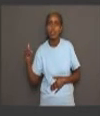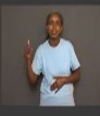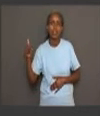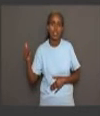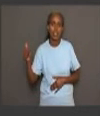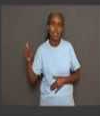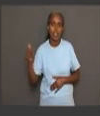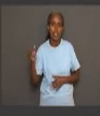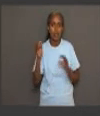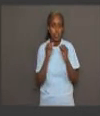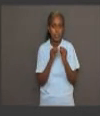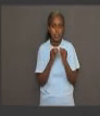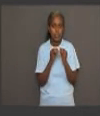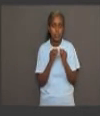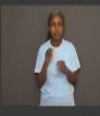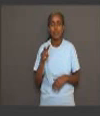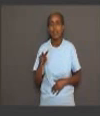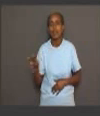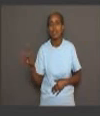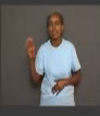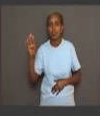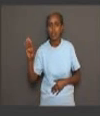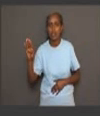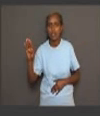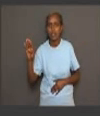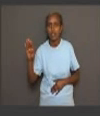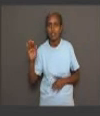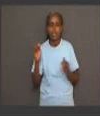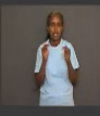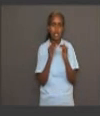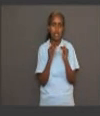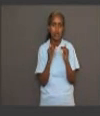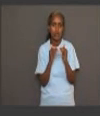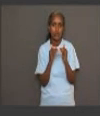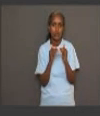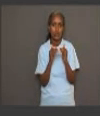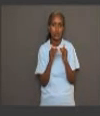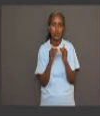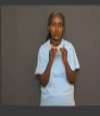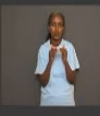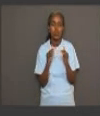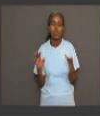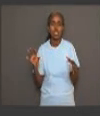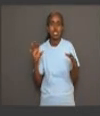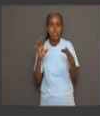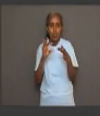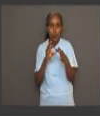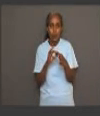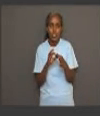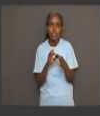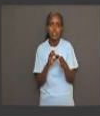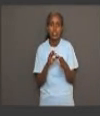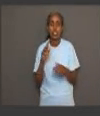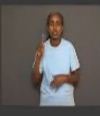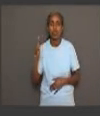vector A plus vector B is equal to the